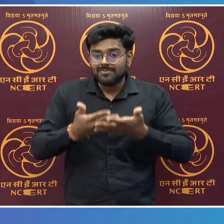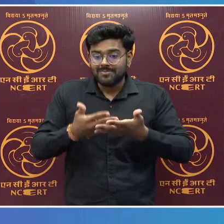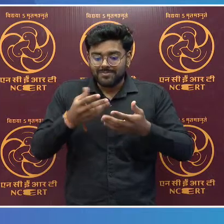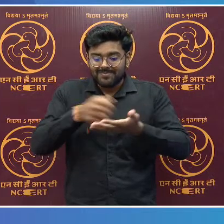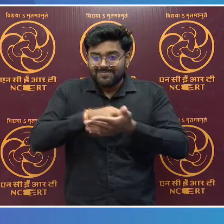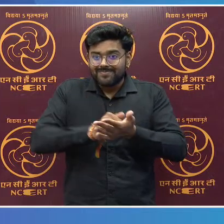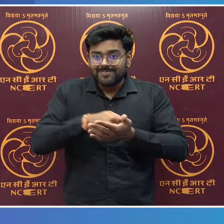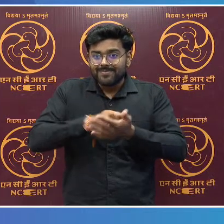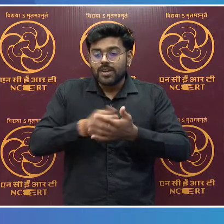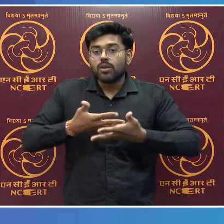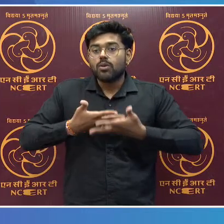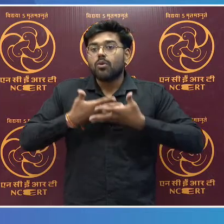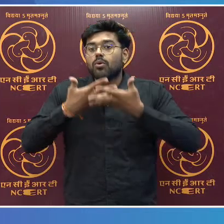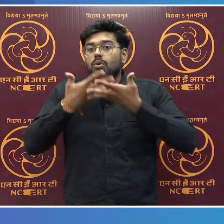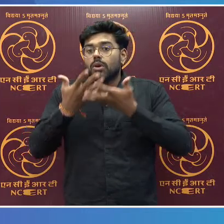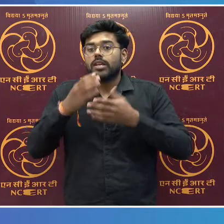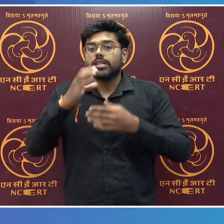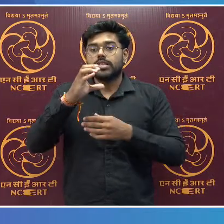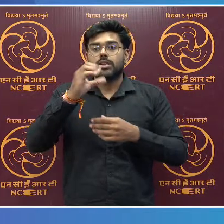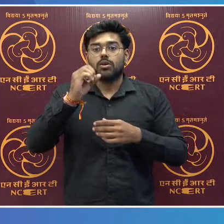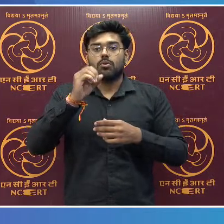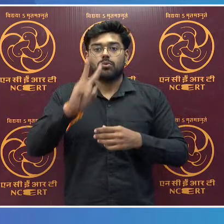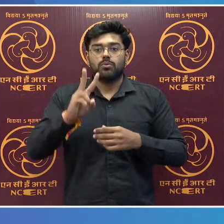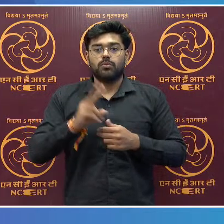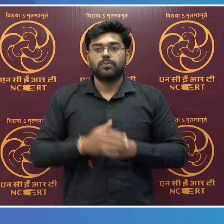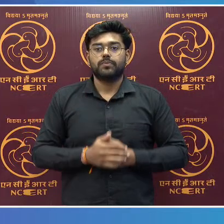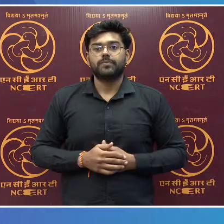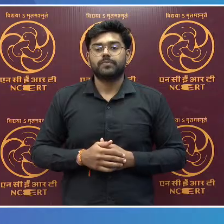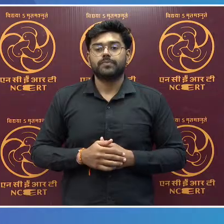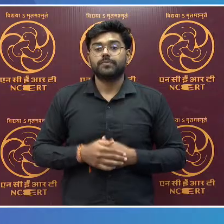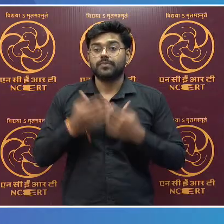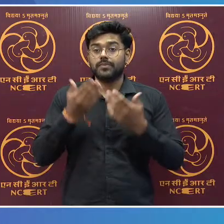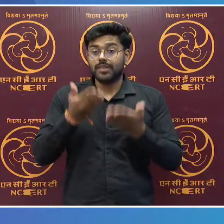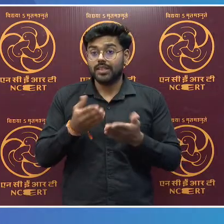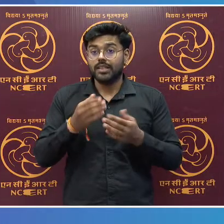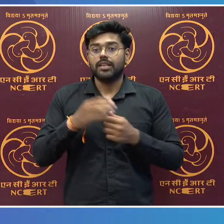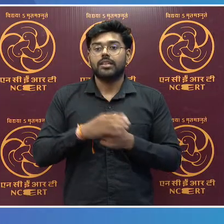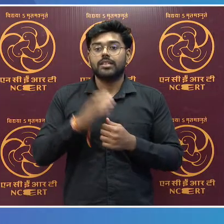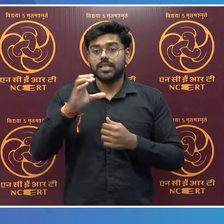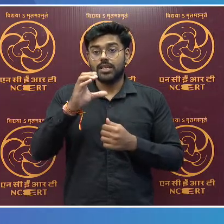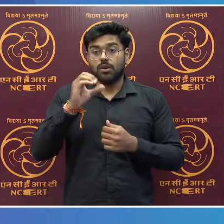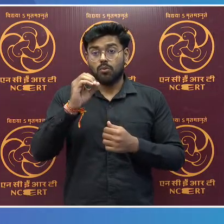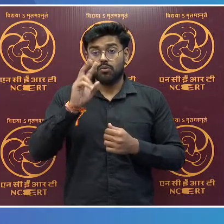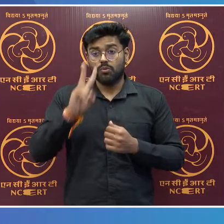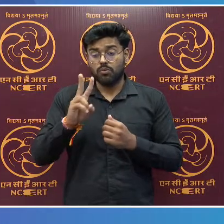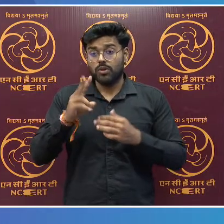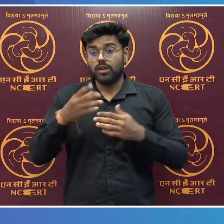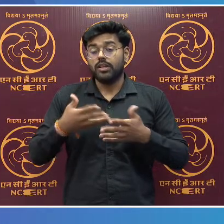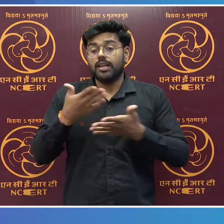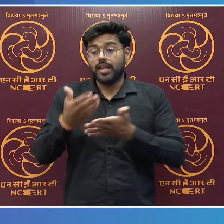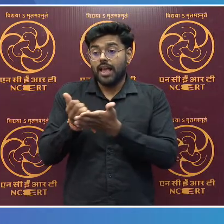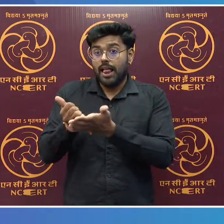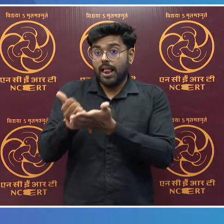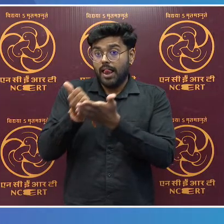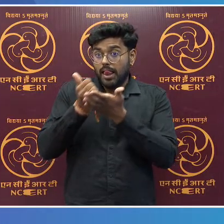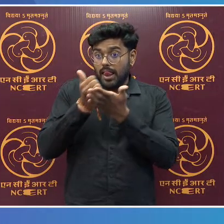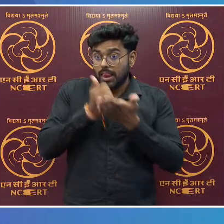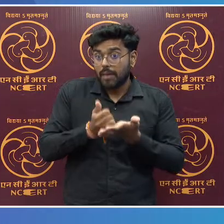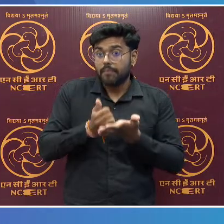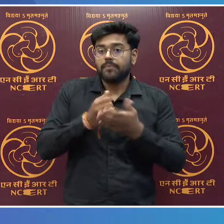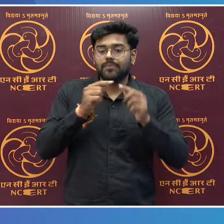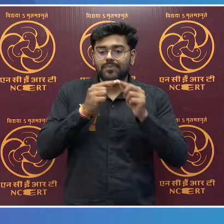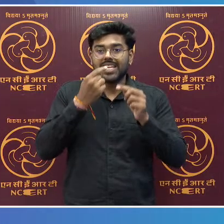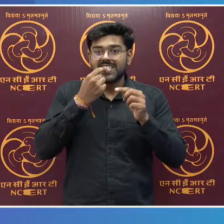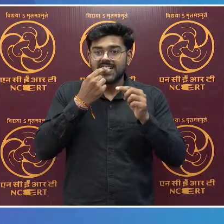is exhaling out carbon dioxide. So it is that carbon dioxide that is helping our